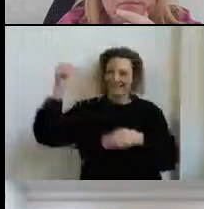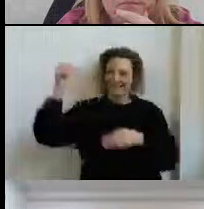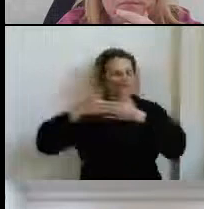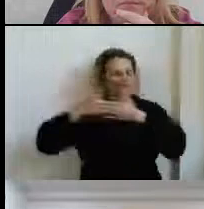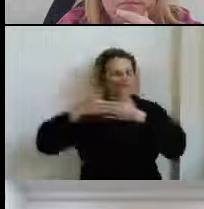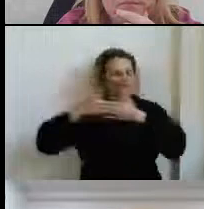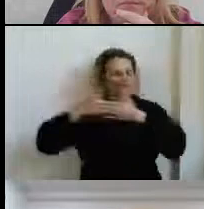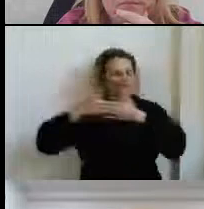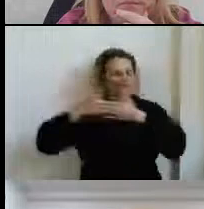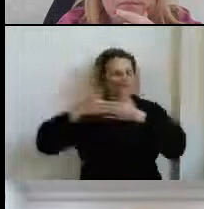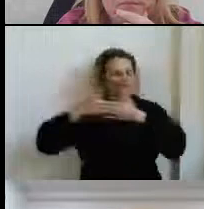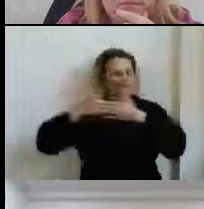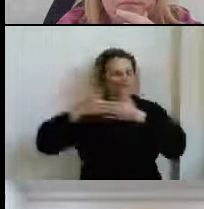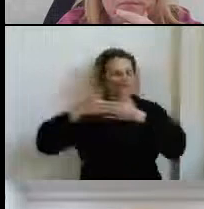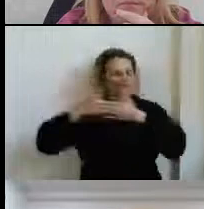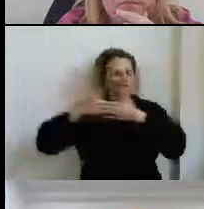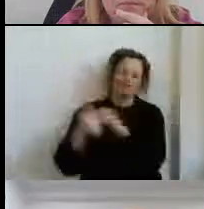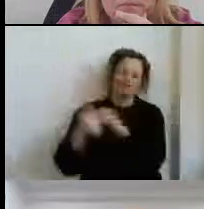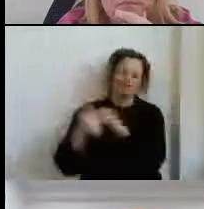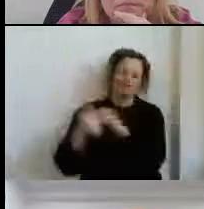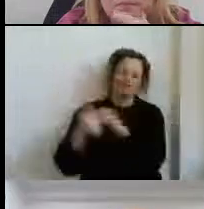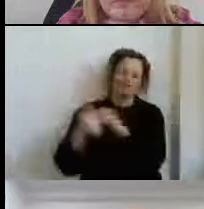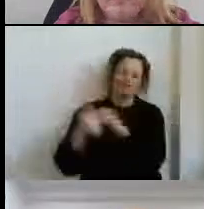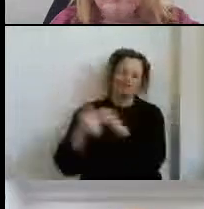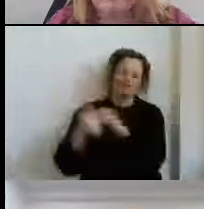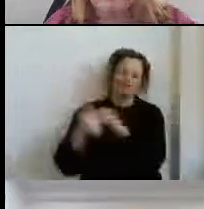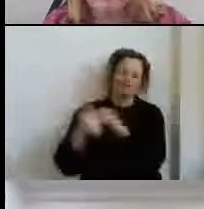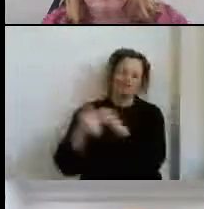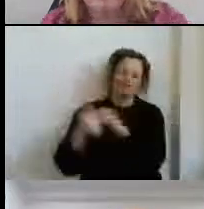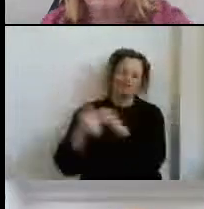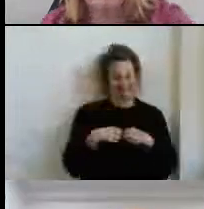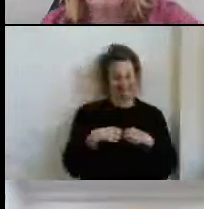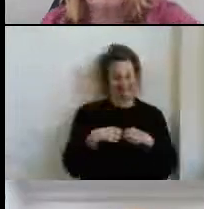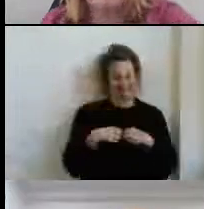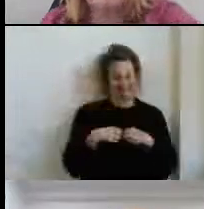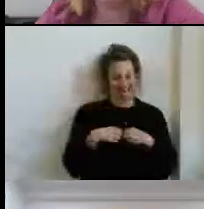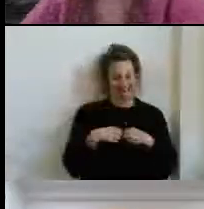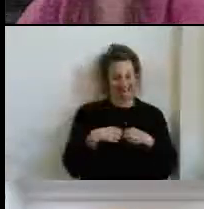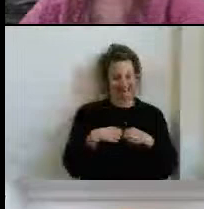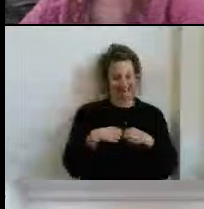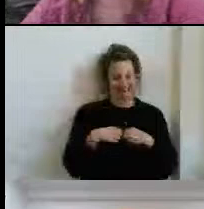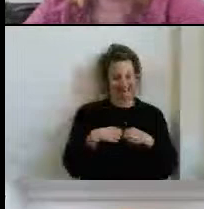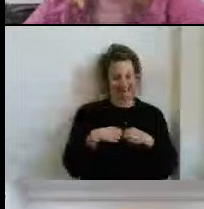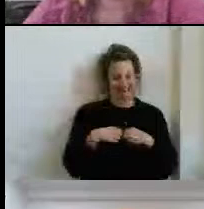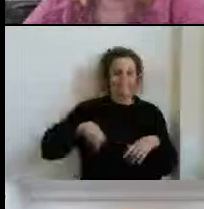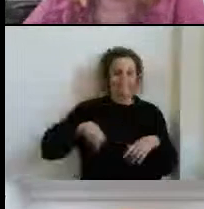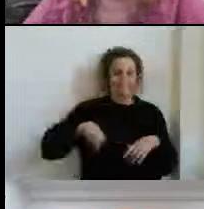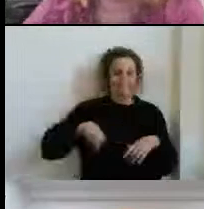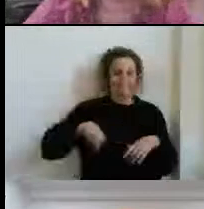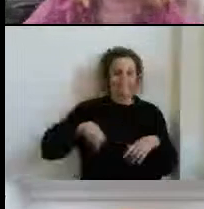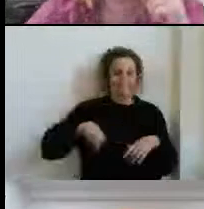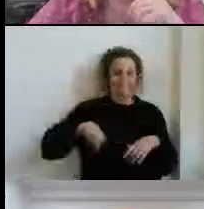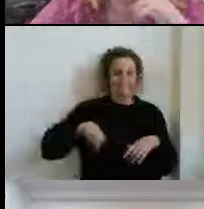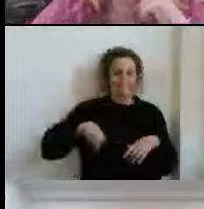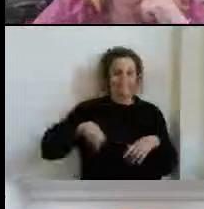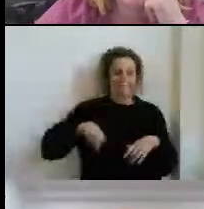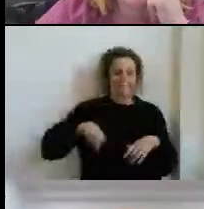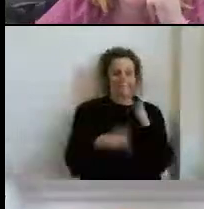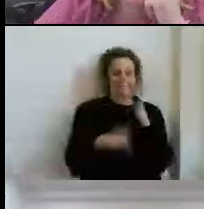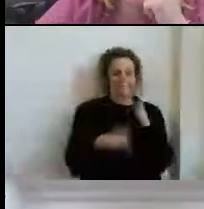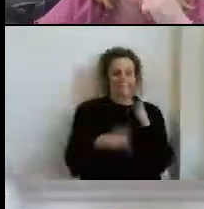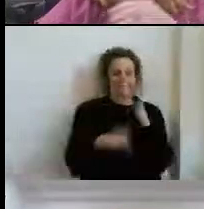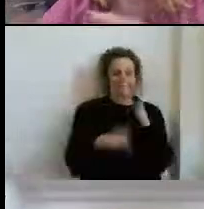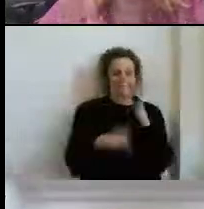people, with mobility disabilities to be able to kind of customize the experience for opening the lid or pushing back the kickstand. There are